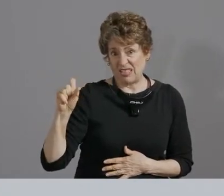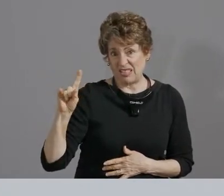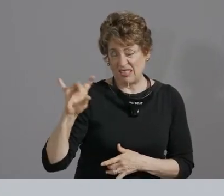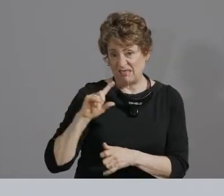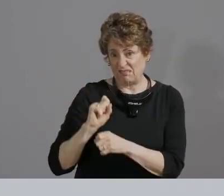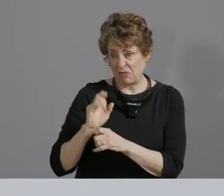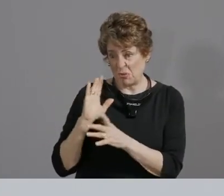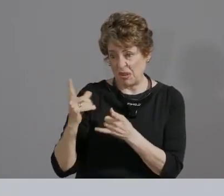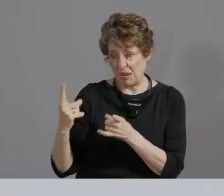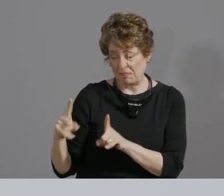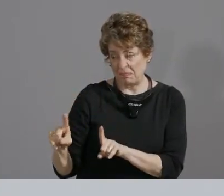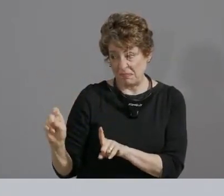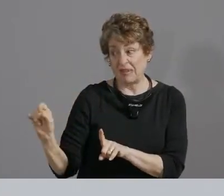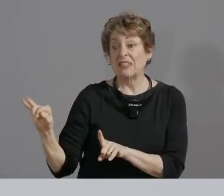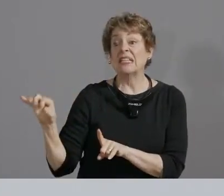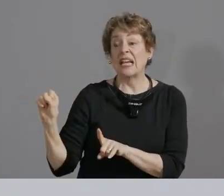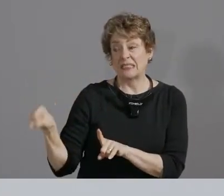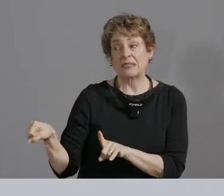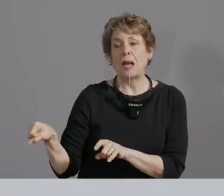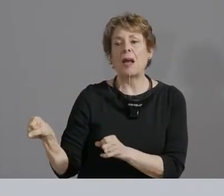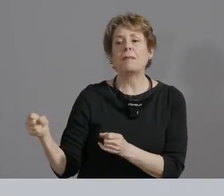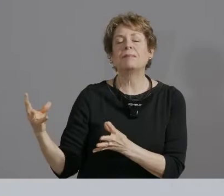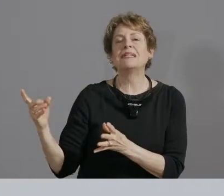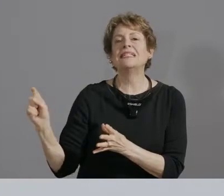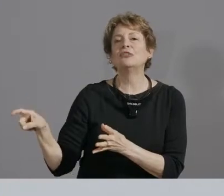happen? So